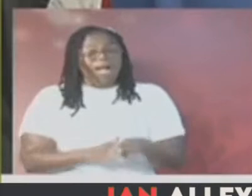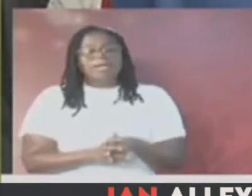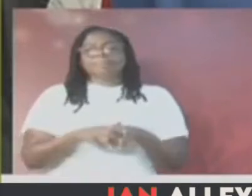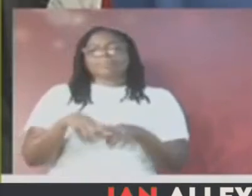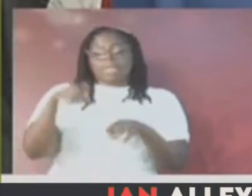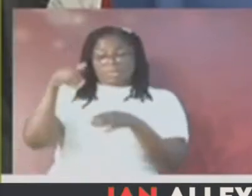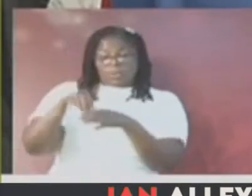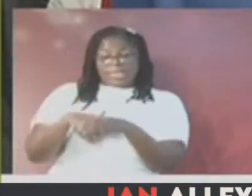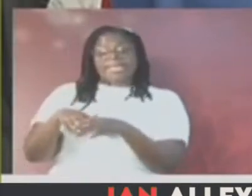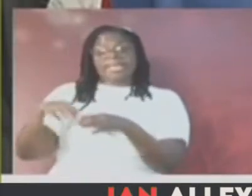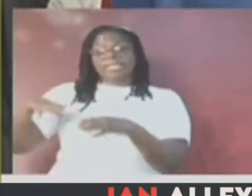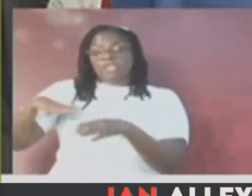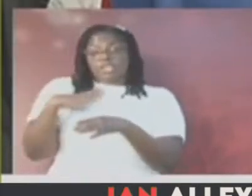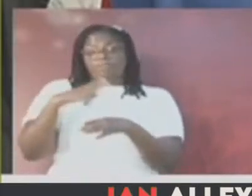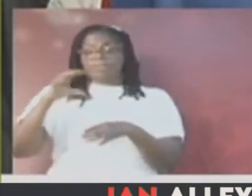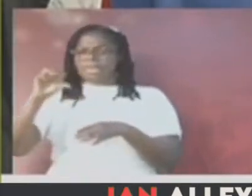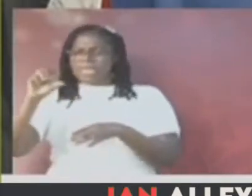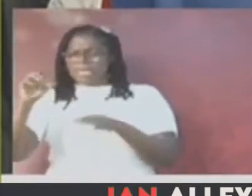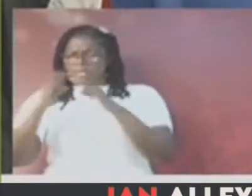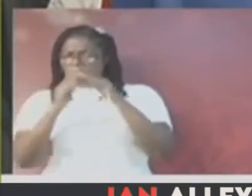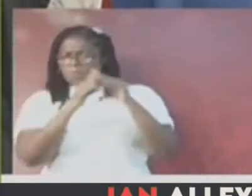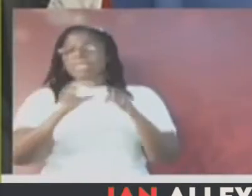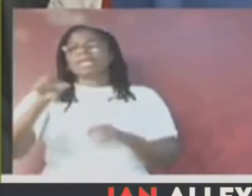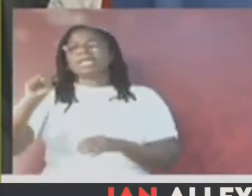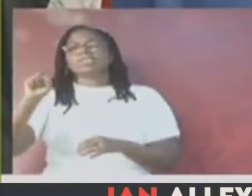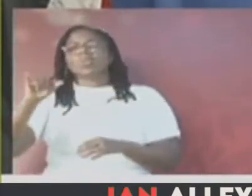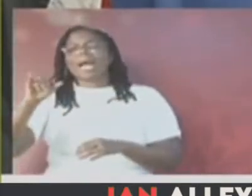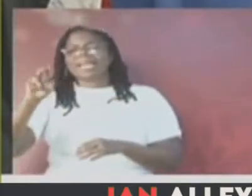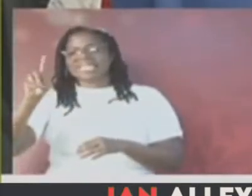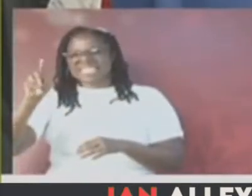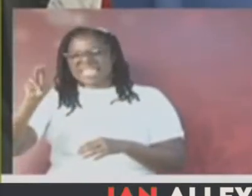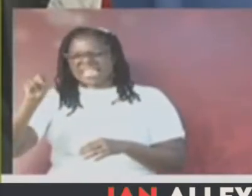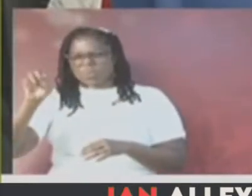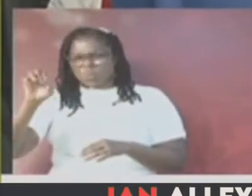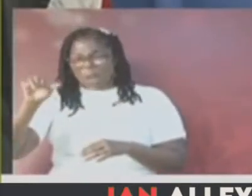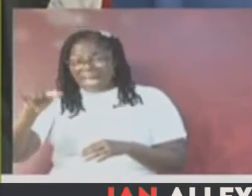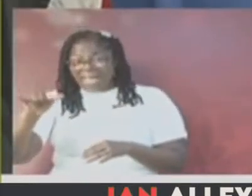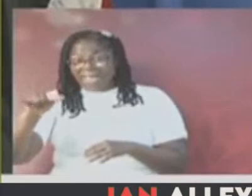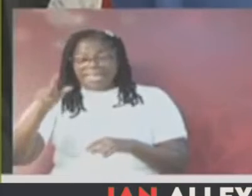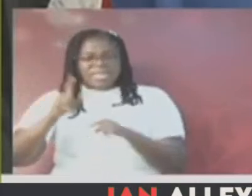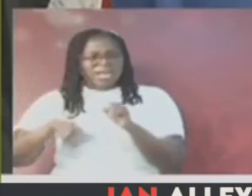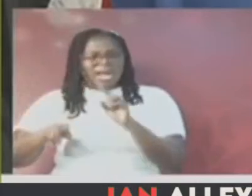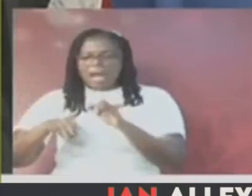And right now, those of you who were listening to what was being said about me,